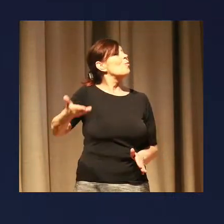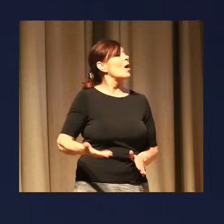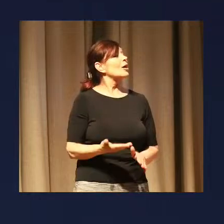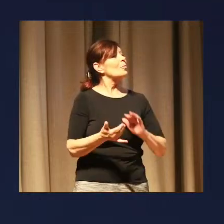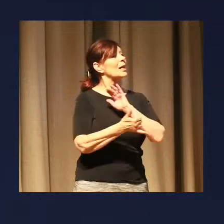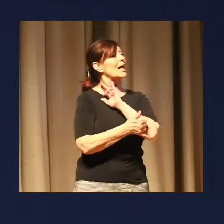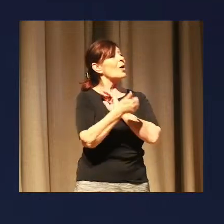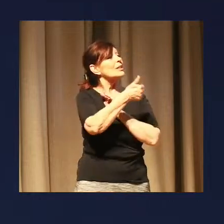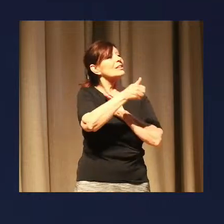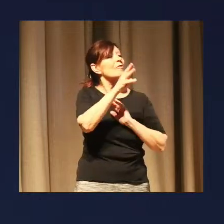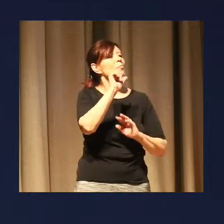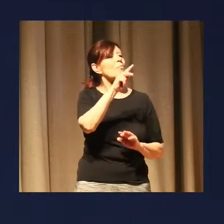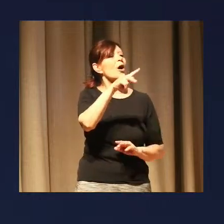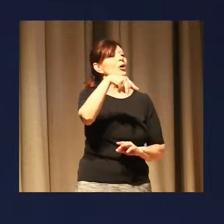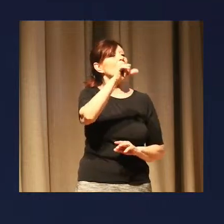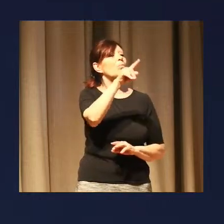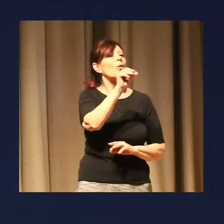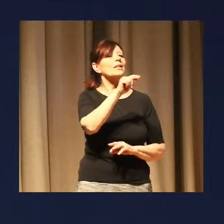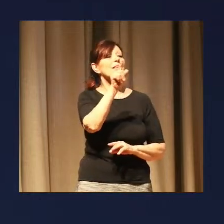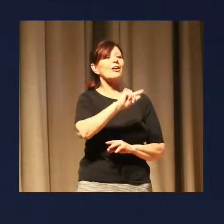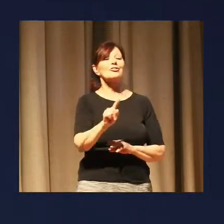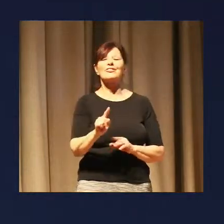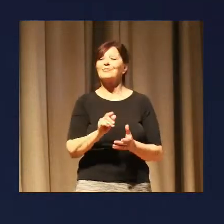County Executive Mark Poloncarz.